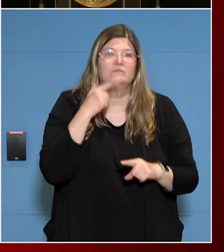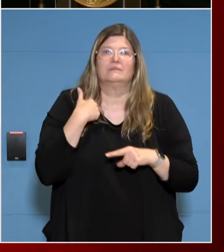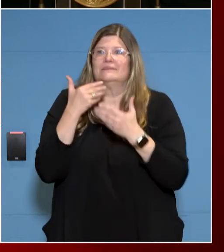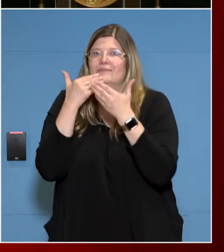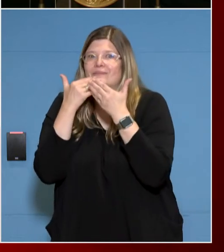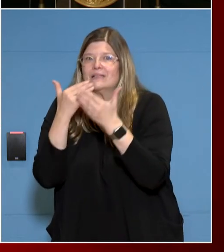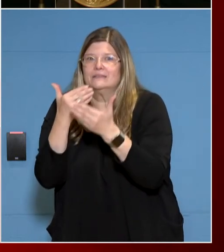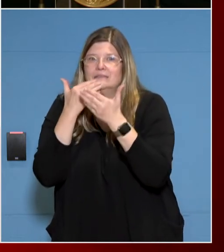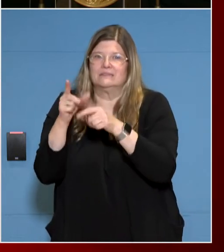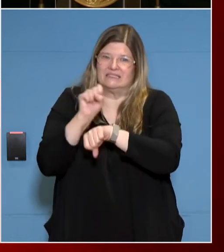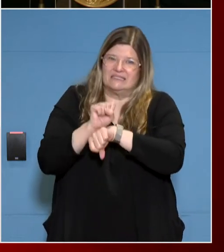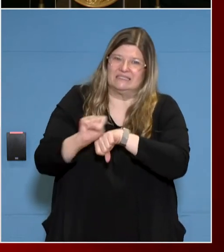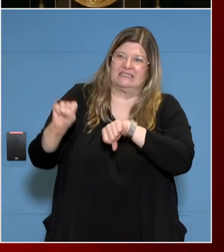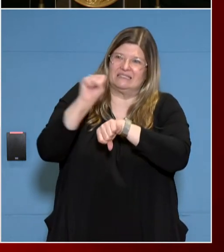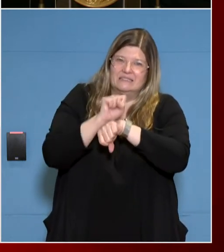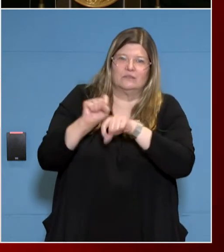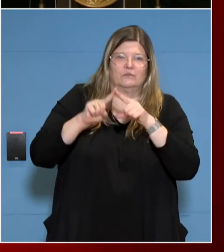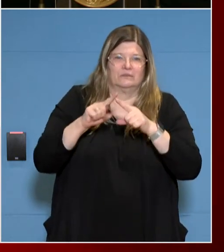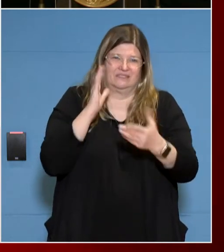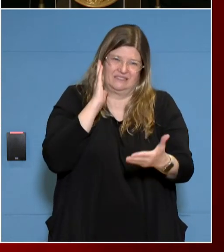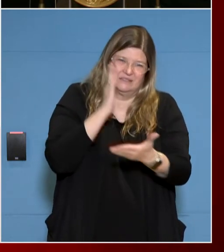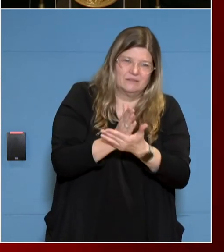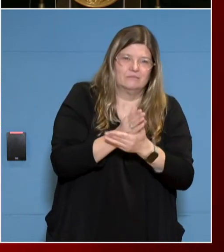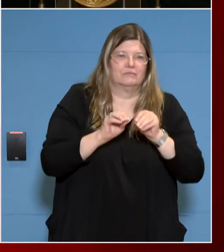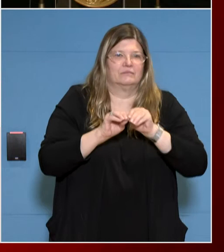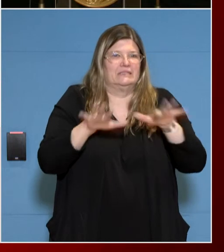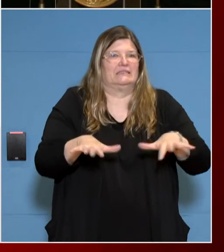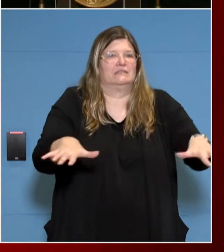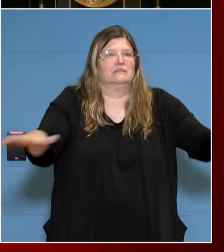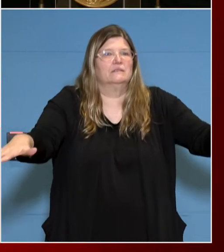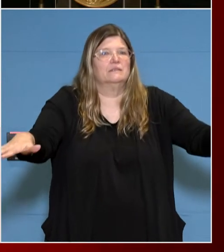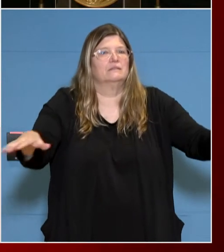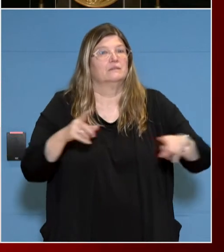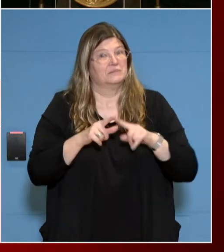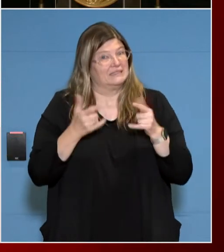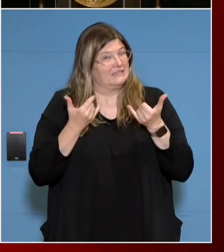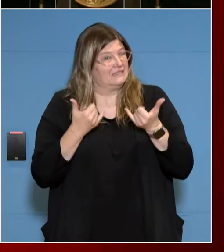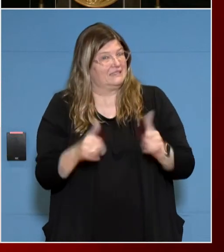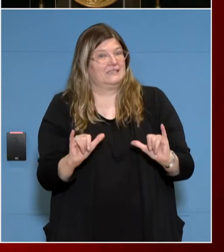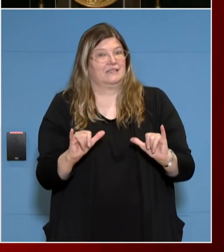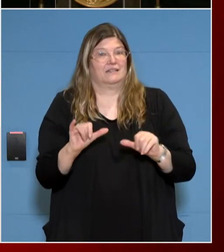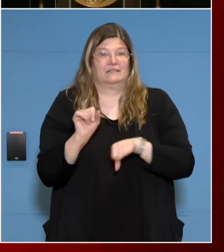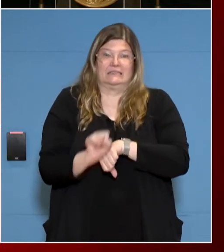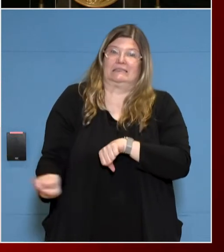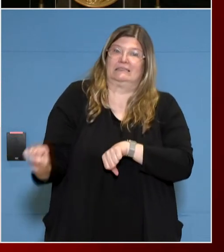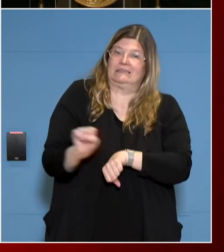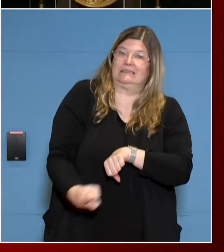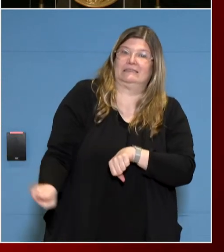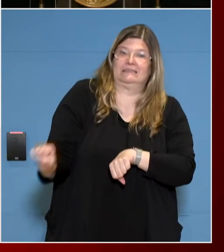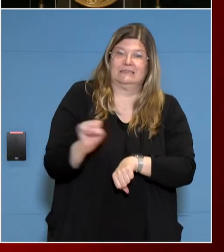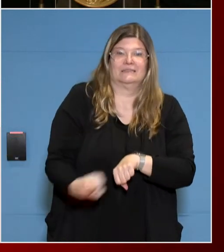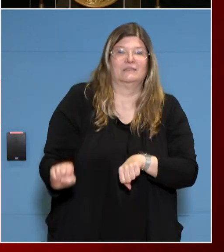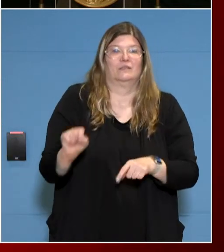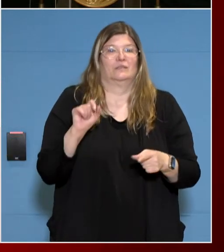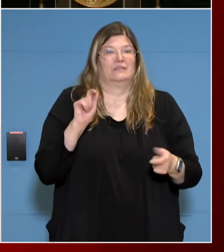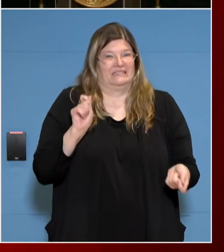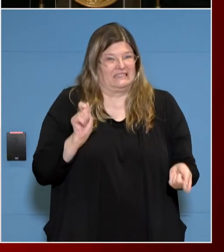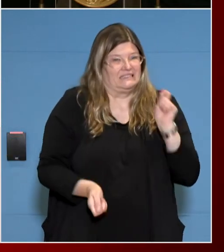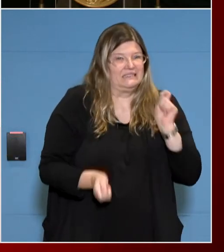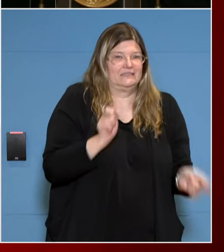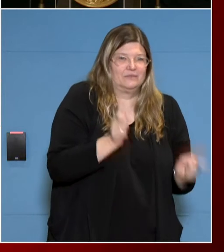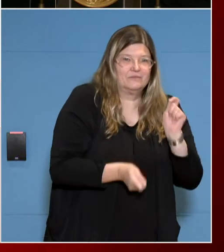that there's still work to do to turn all of the metrics that we report every day green. And getting our